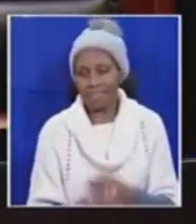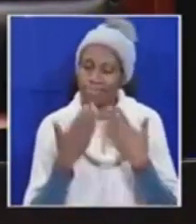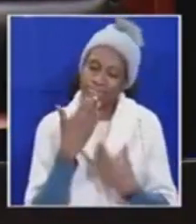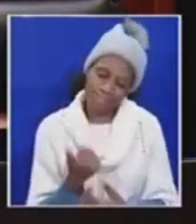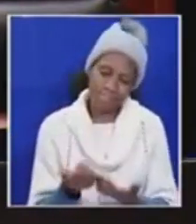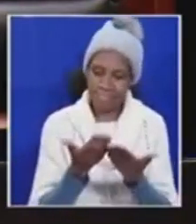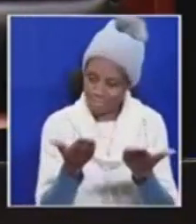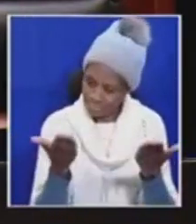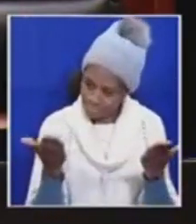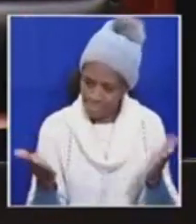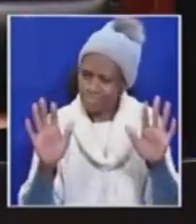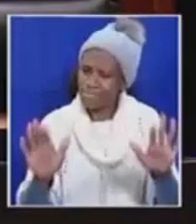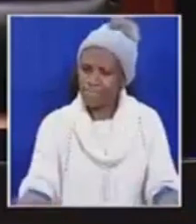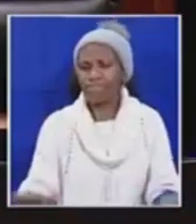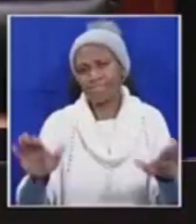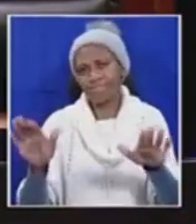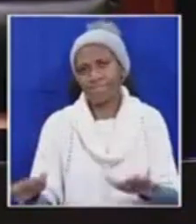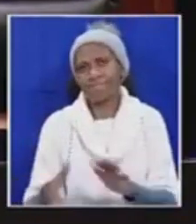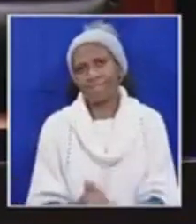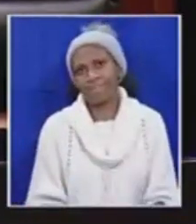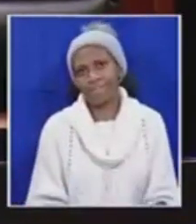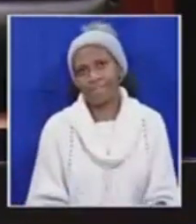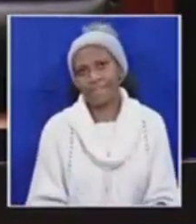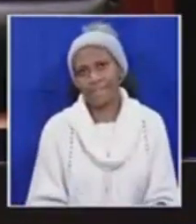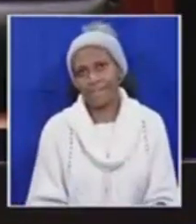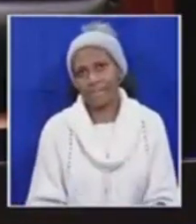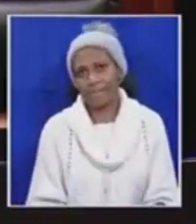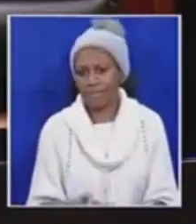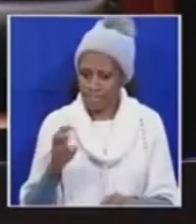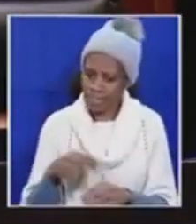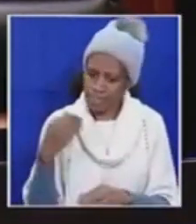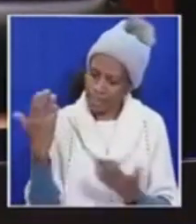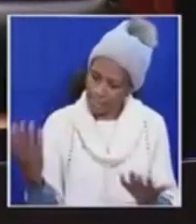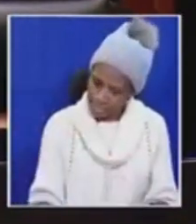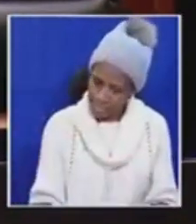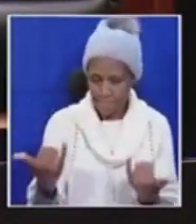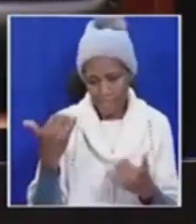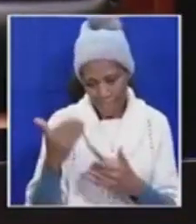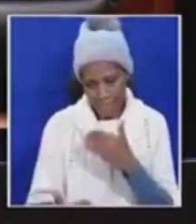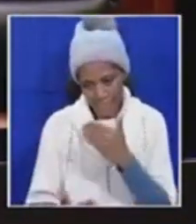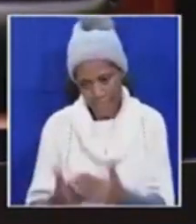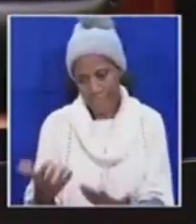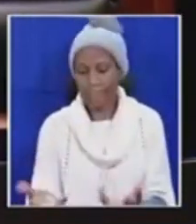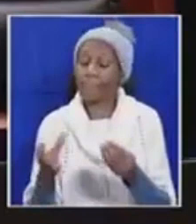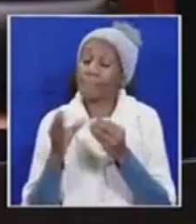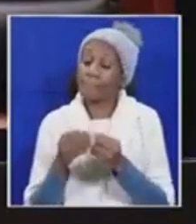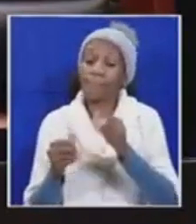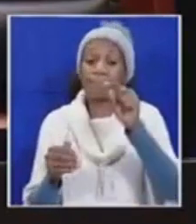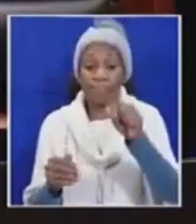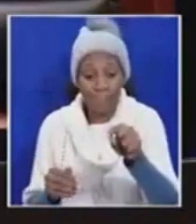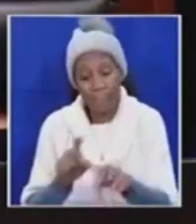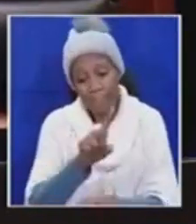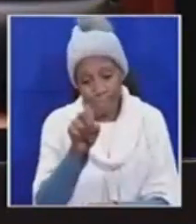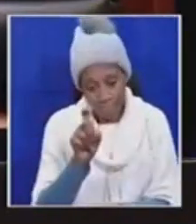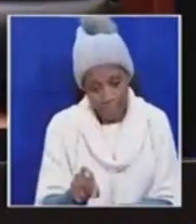can you please be in order? In terms of the procedure, I have to ask the member whether indeed